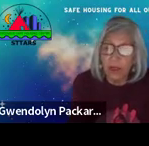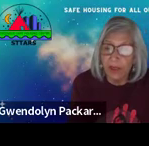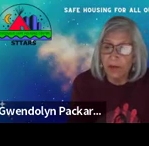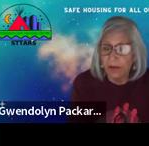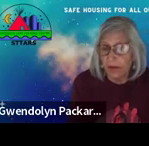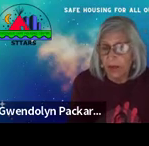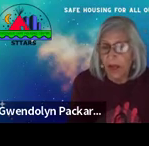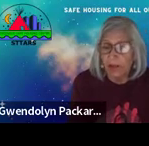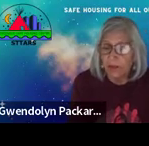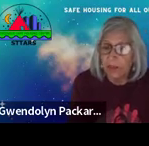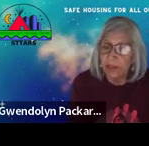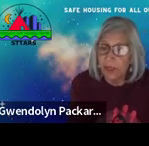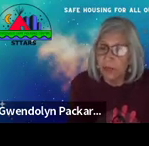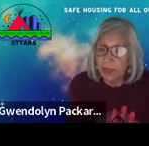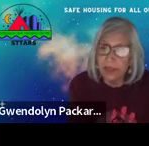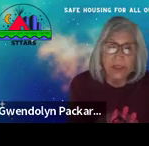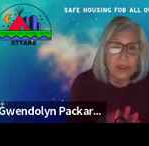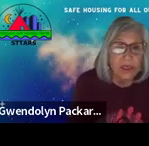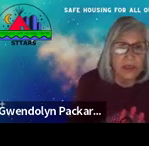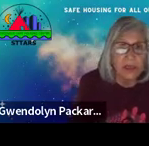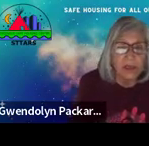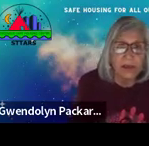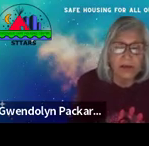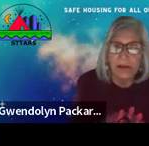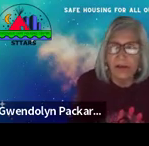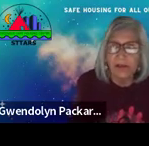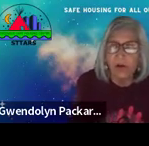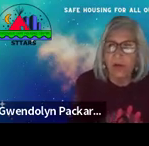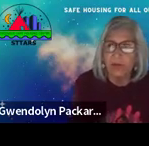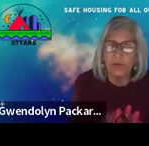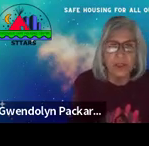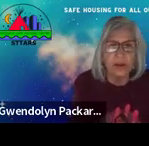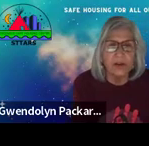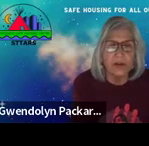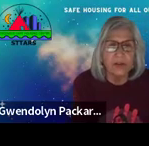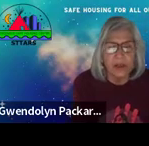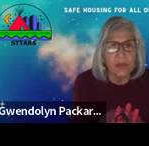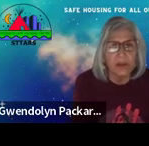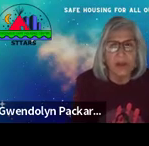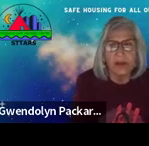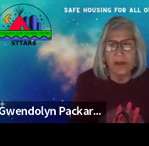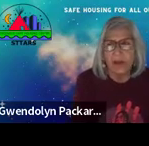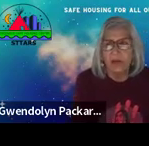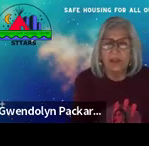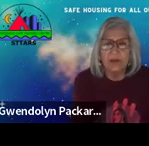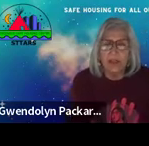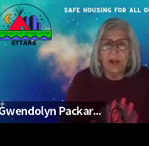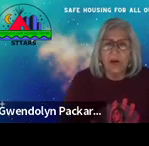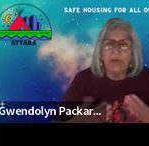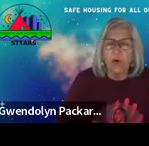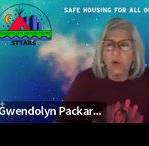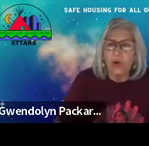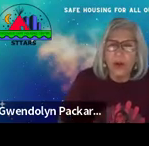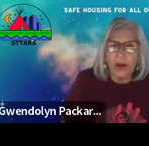and well-being activities take place since then. And I think that's all been really good. Those are something that we